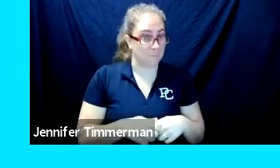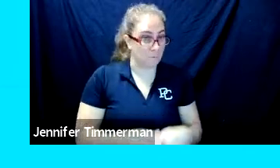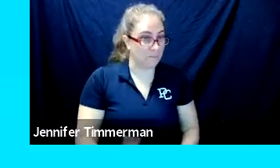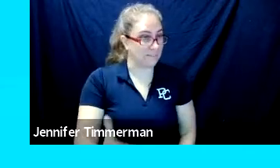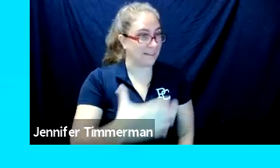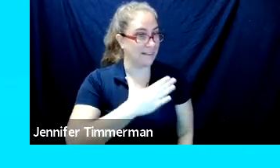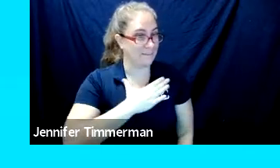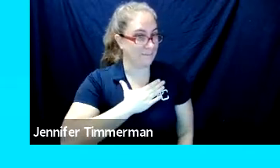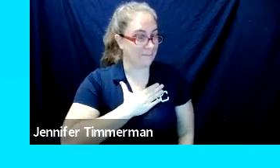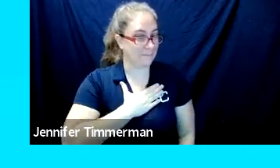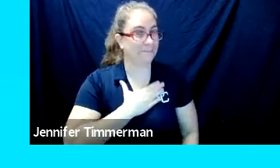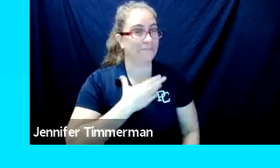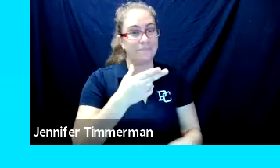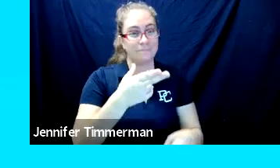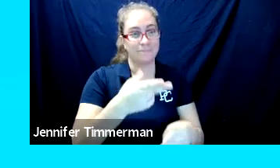Person number 1 will say,